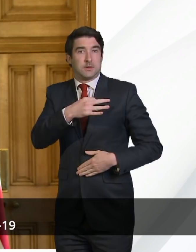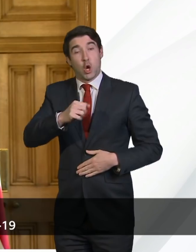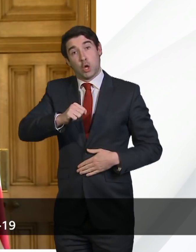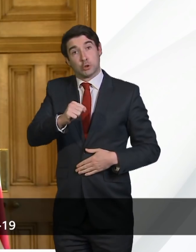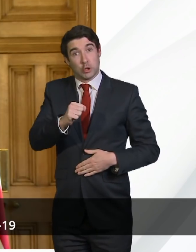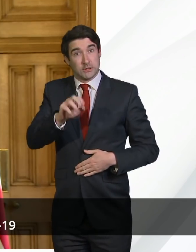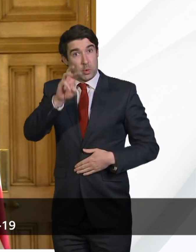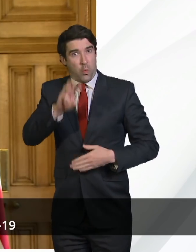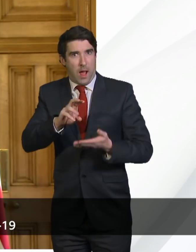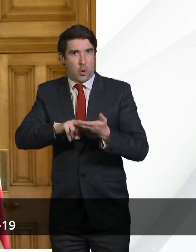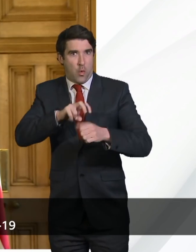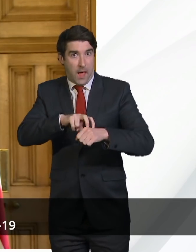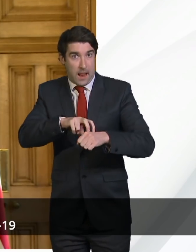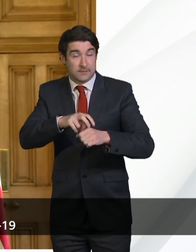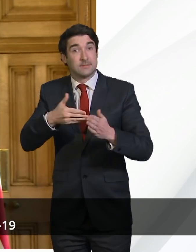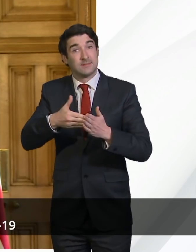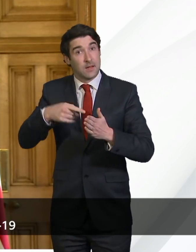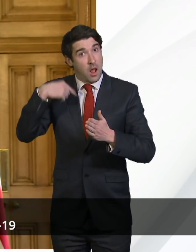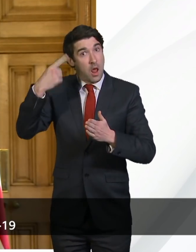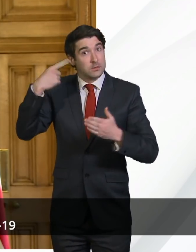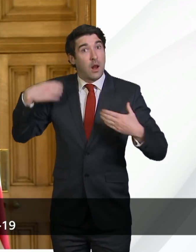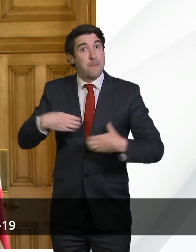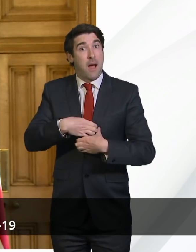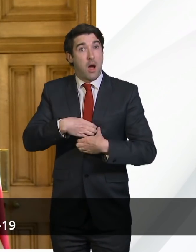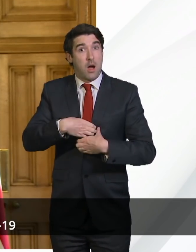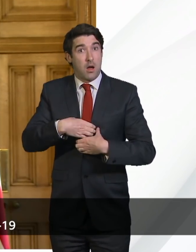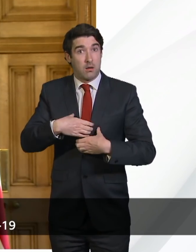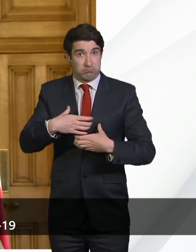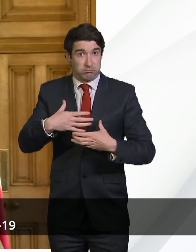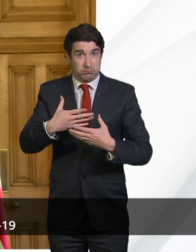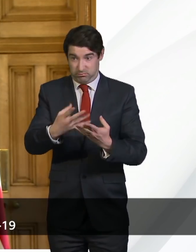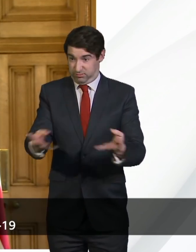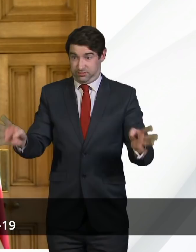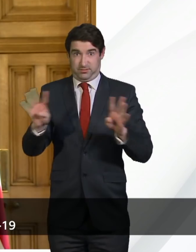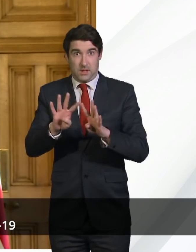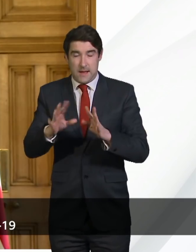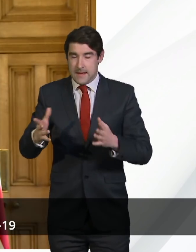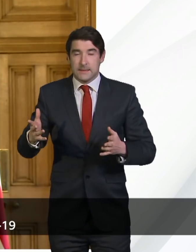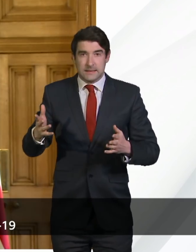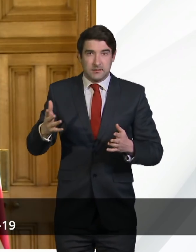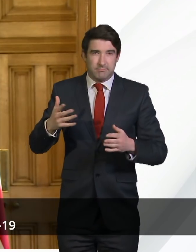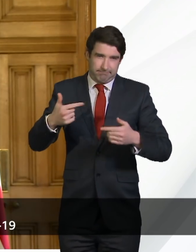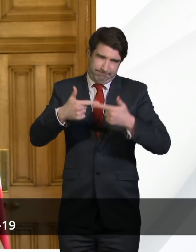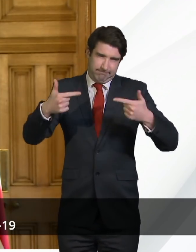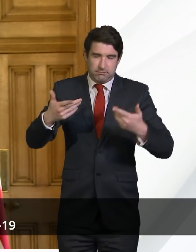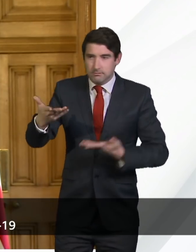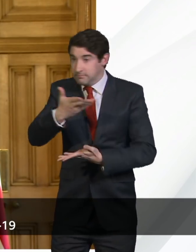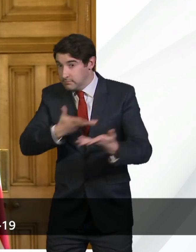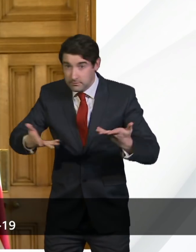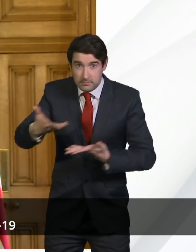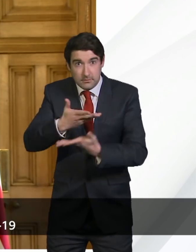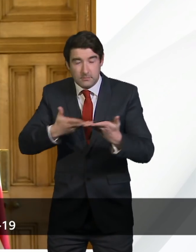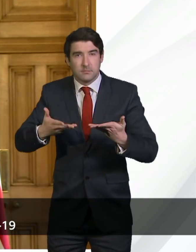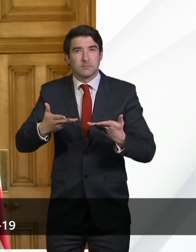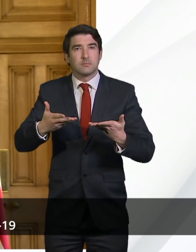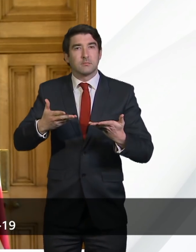of London, so that we could take stock and assess where we are right across the United Kingdom. And at this stage, the government is